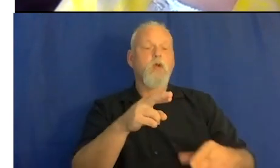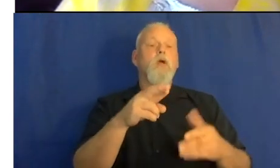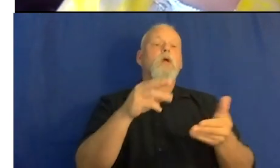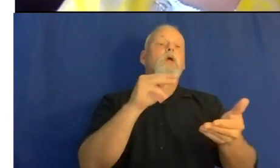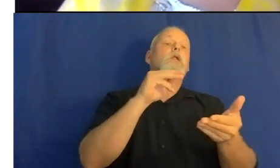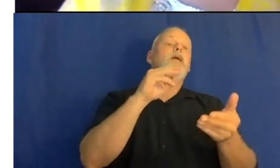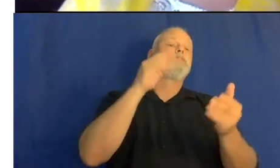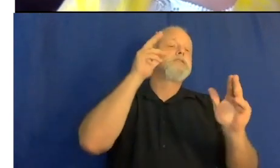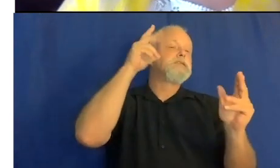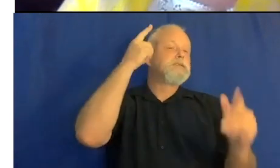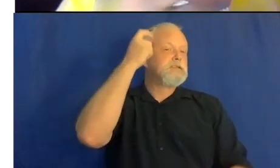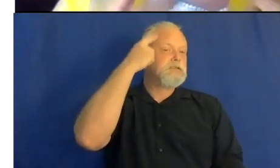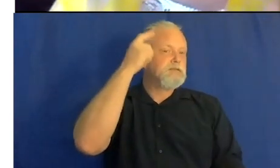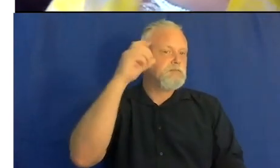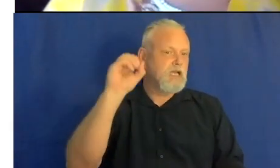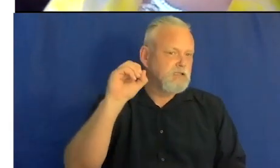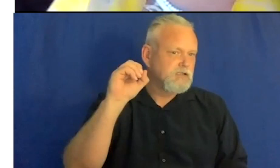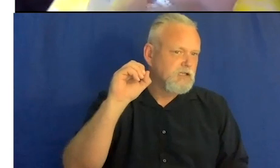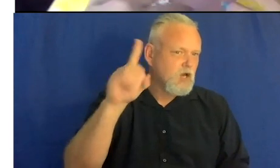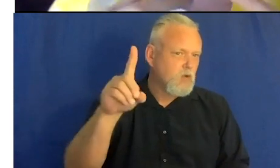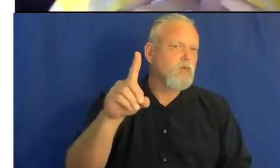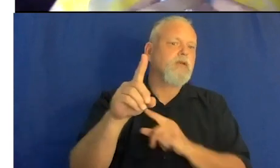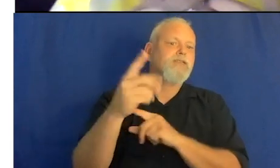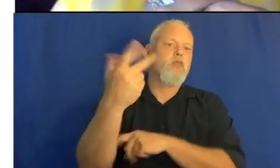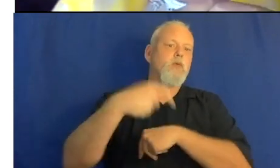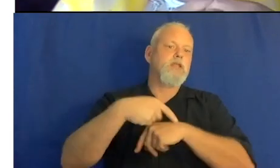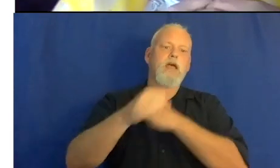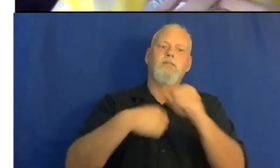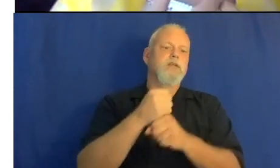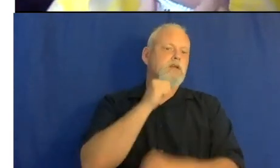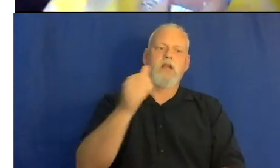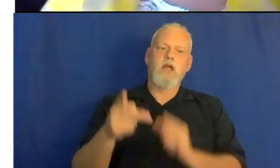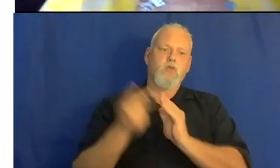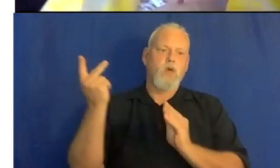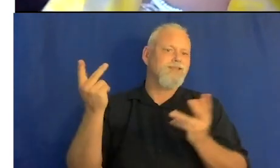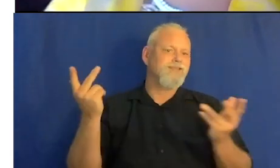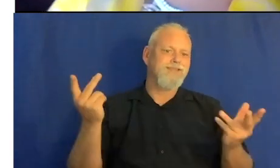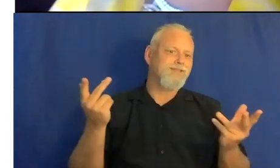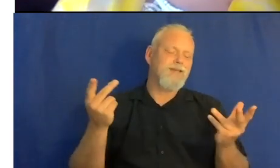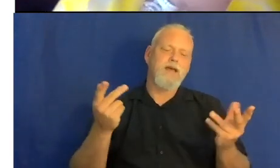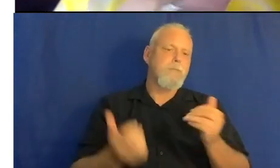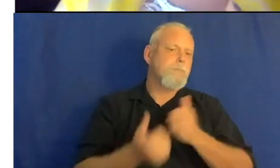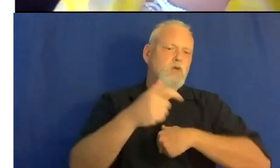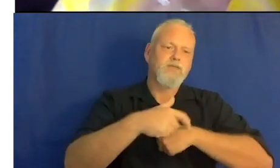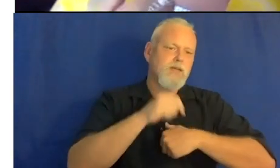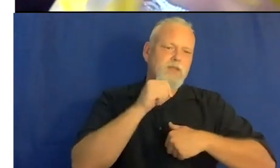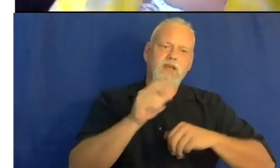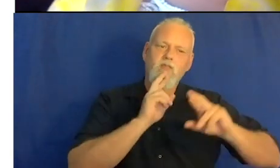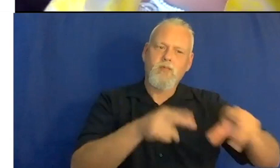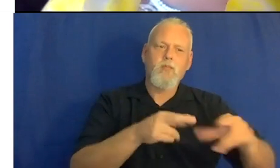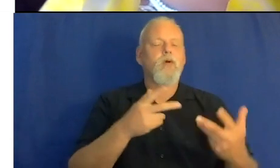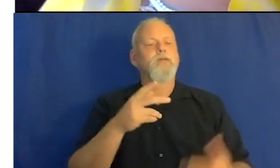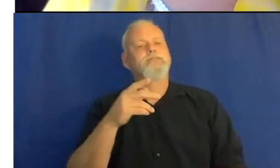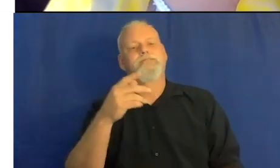of twice. And that doesn't typically happen because of cumbersome reporting like autopsy, toxicology, death